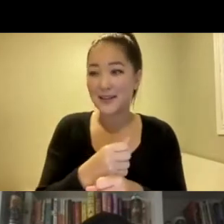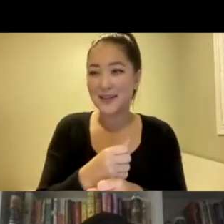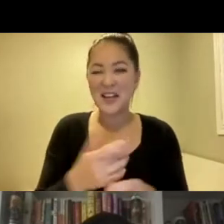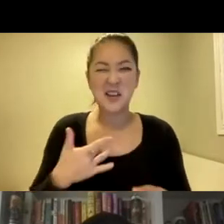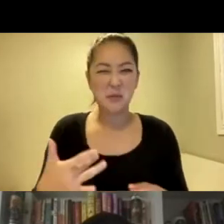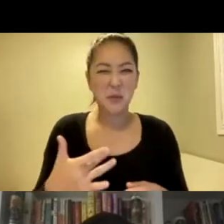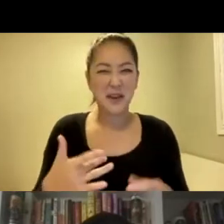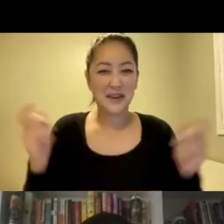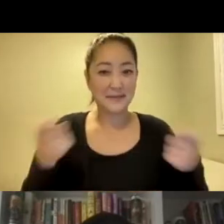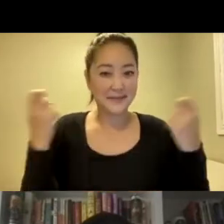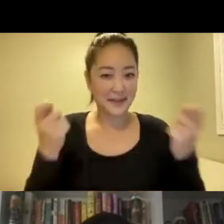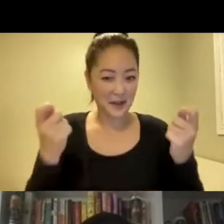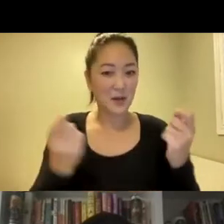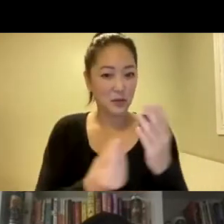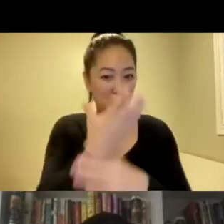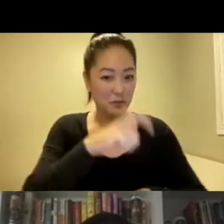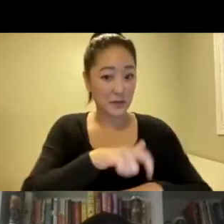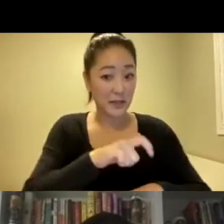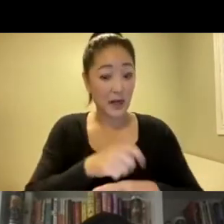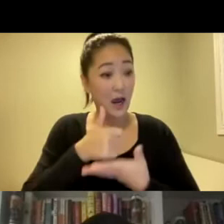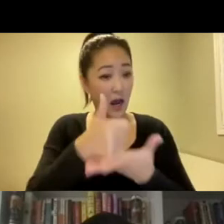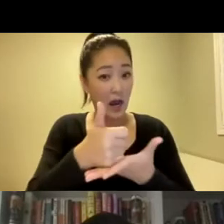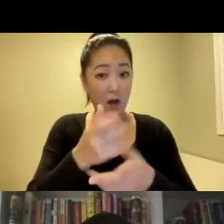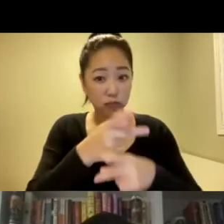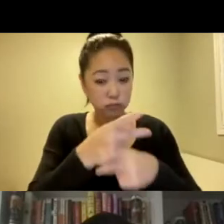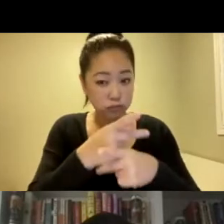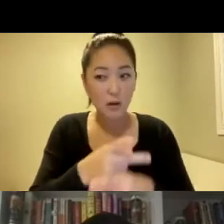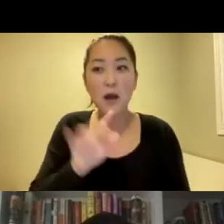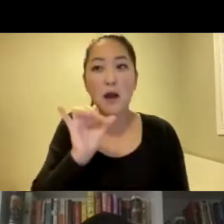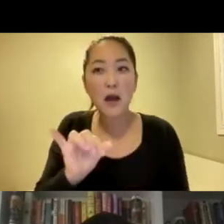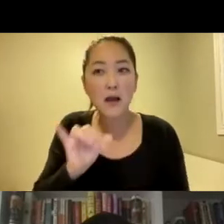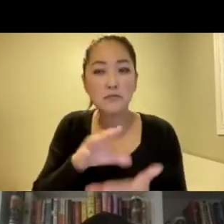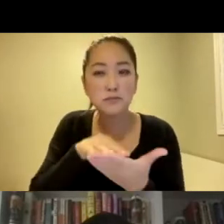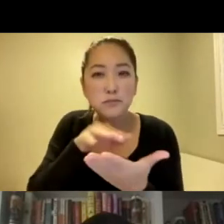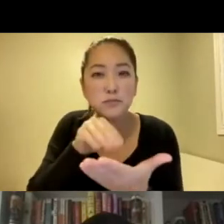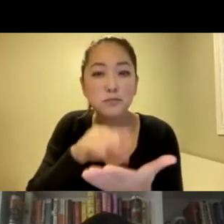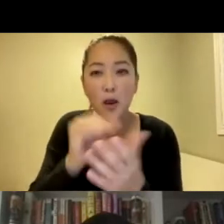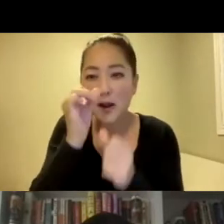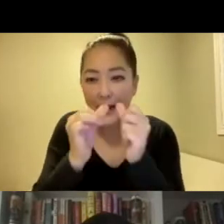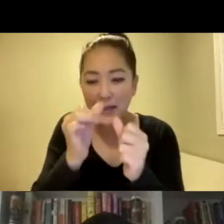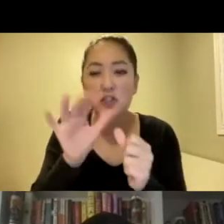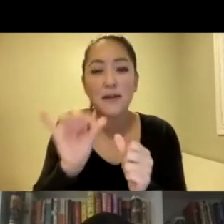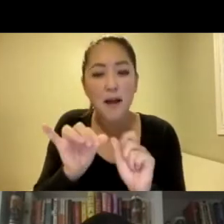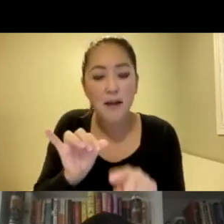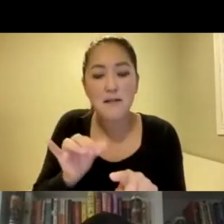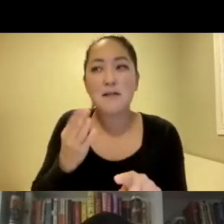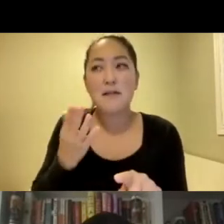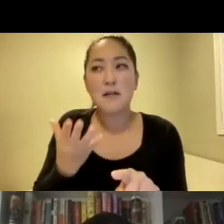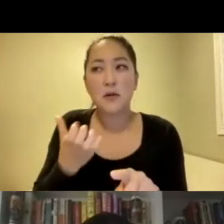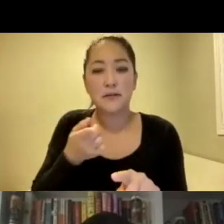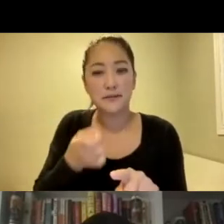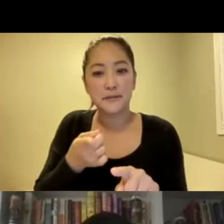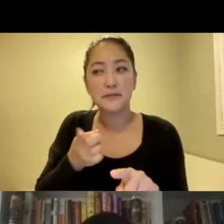decided to help produce that. And through that, I learned about animation, and then wanted to scale the idea of